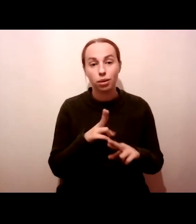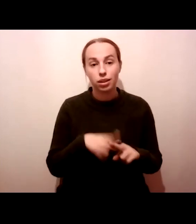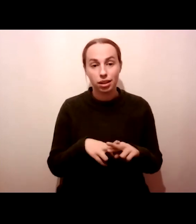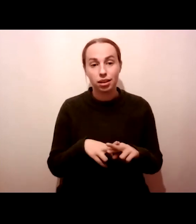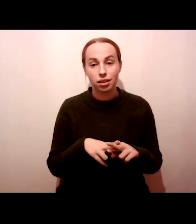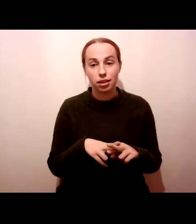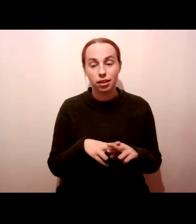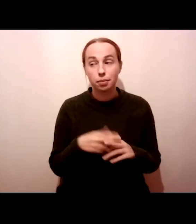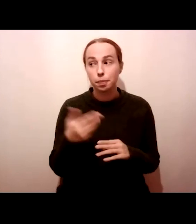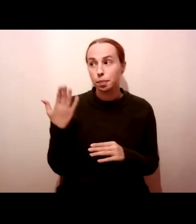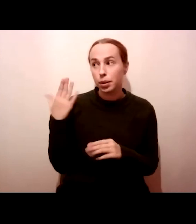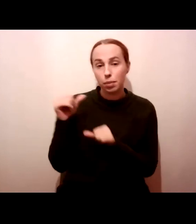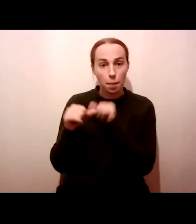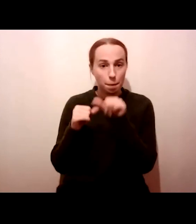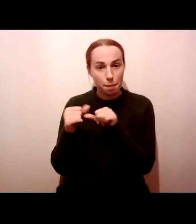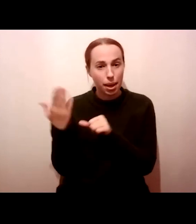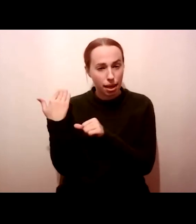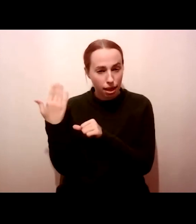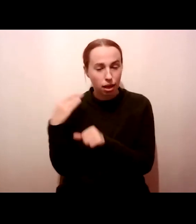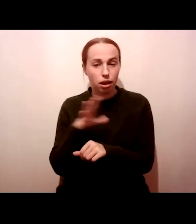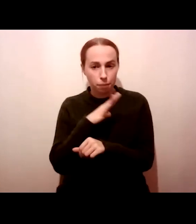then positive changes will